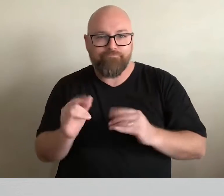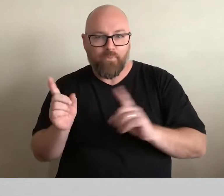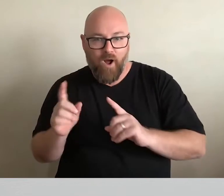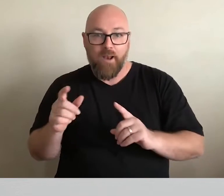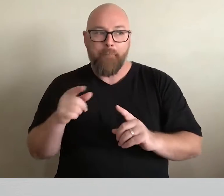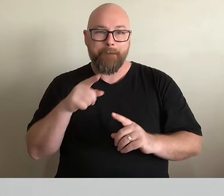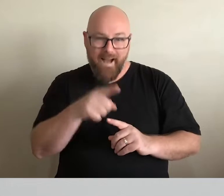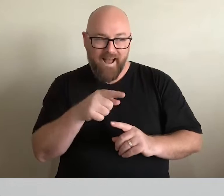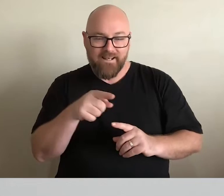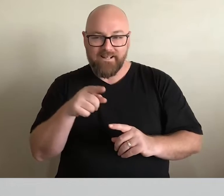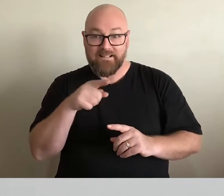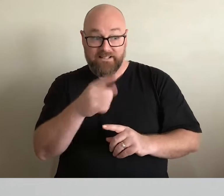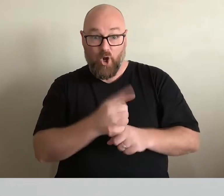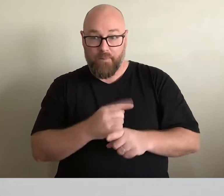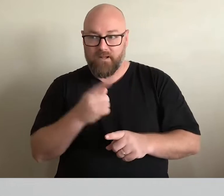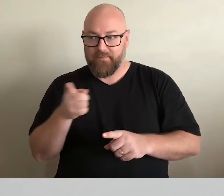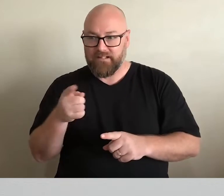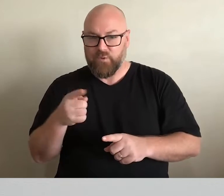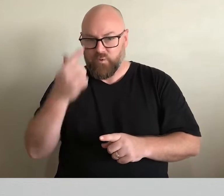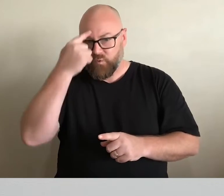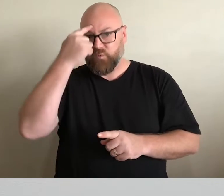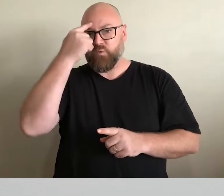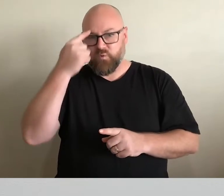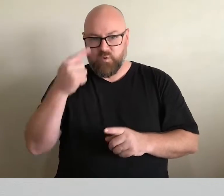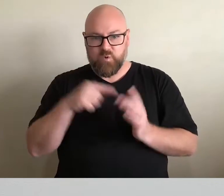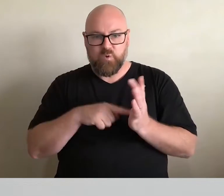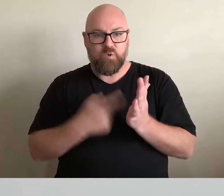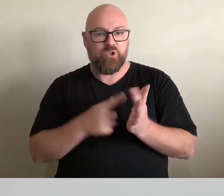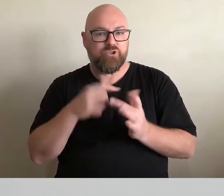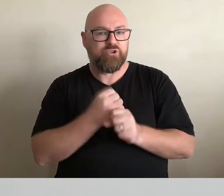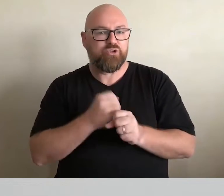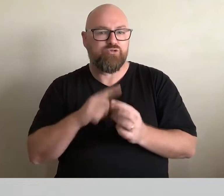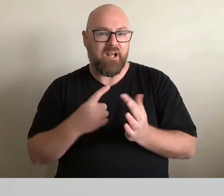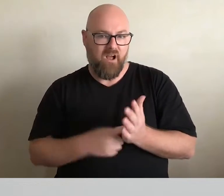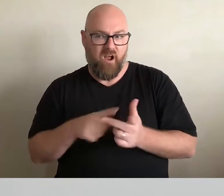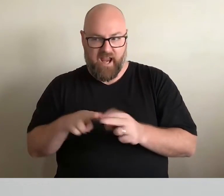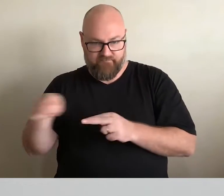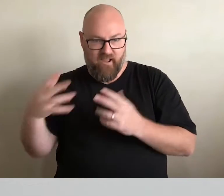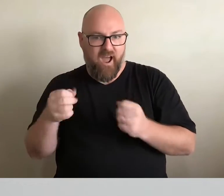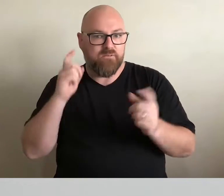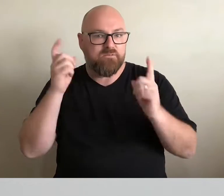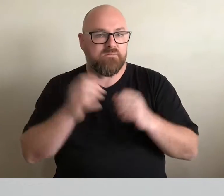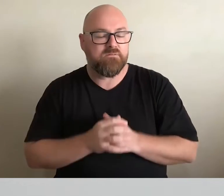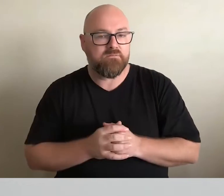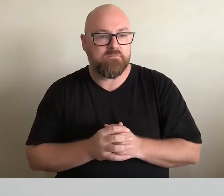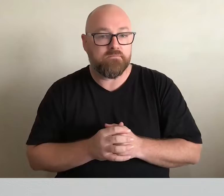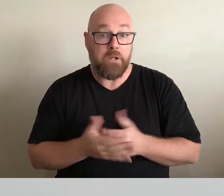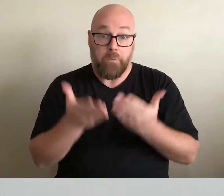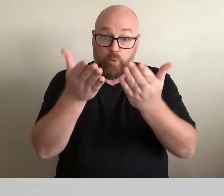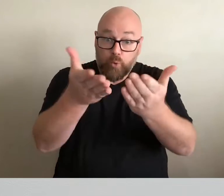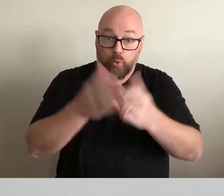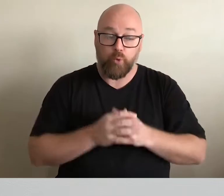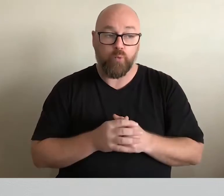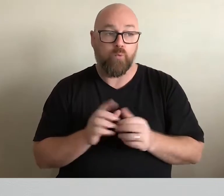appearance-related comments can be triggering for those with an eating disorder or body image concerns. If you